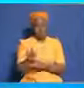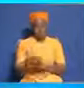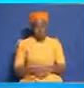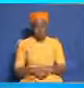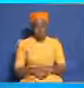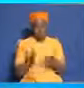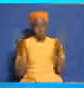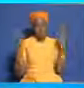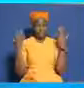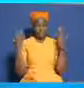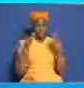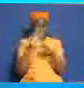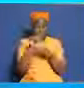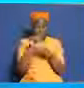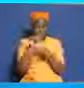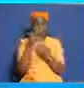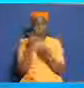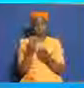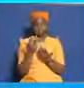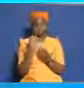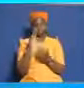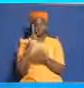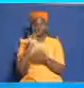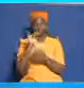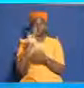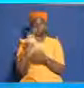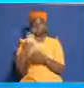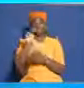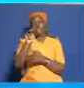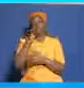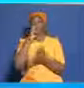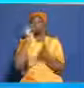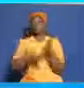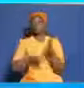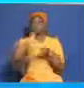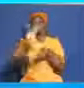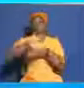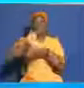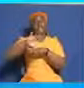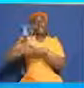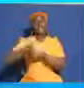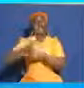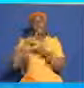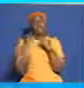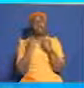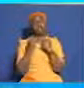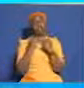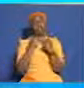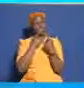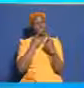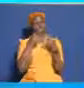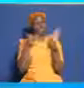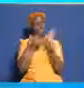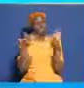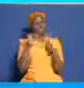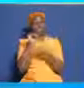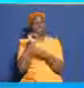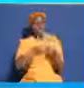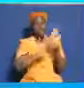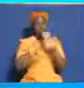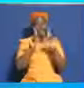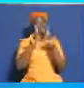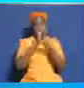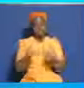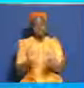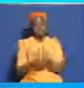St. Patrick Parish Kibomet says the church must come out strongly and speak against the vice, as well as